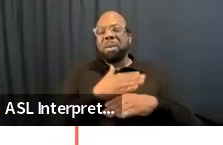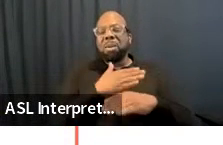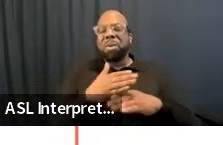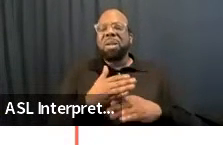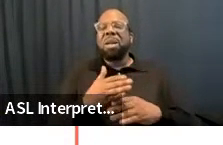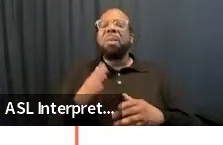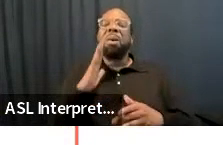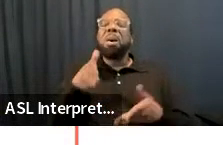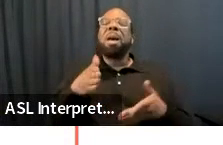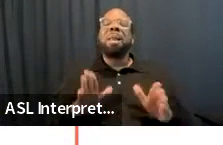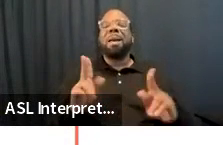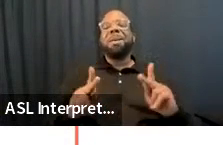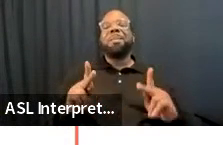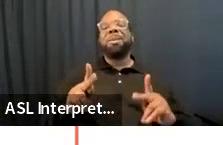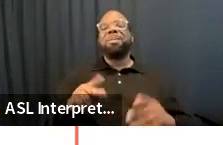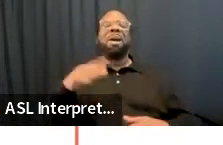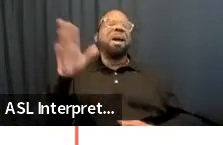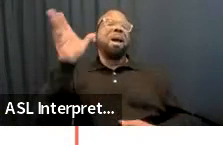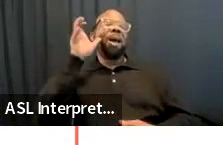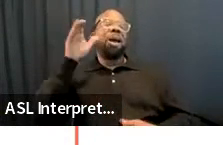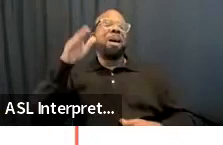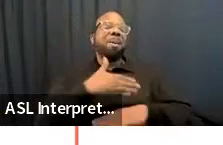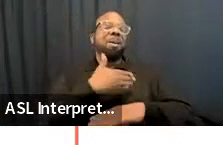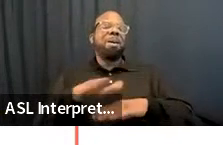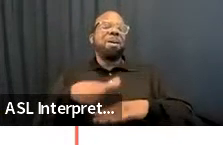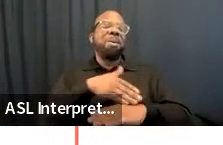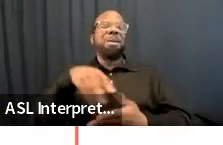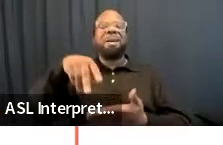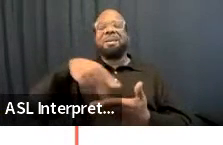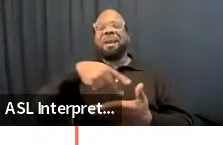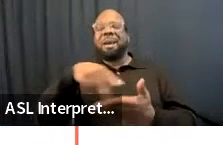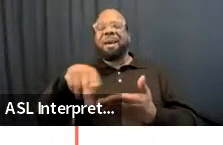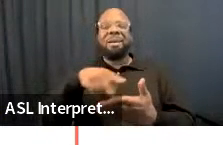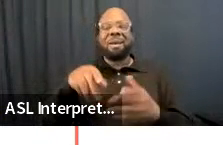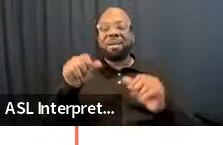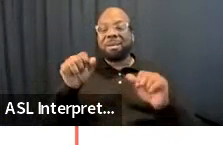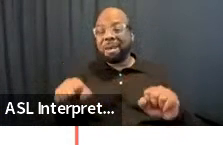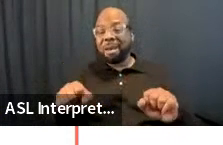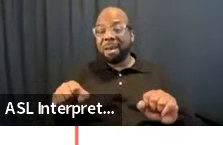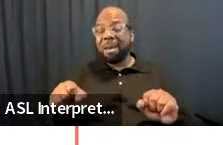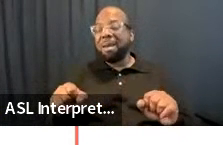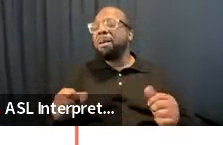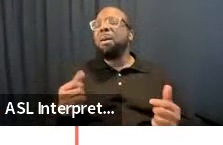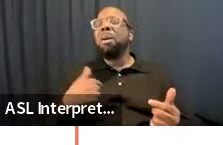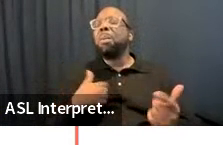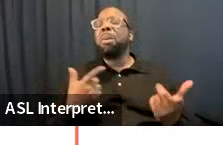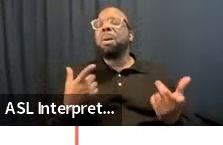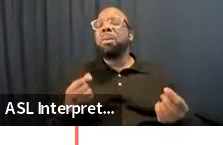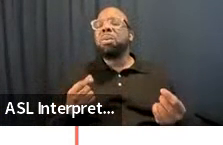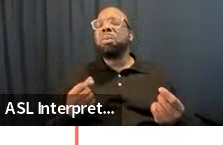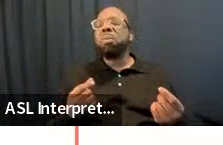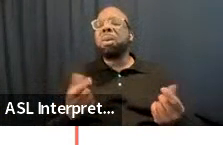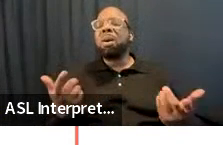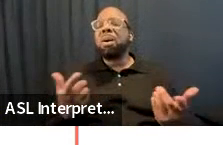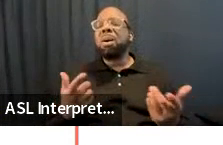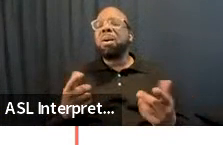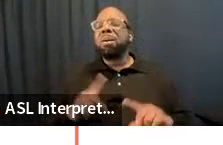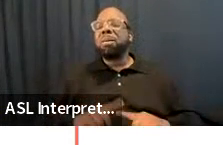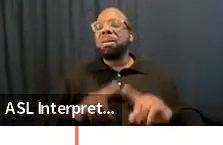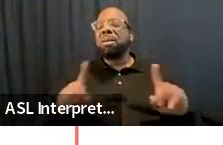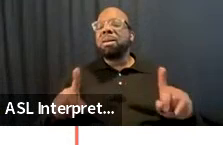start dancing to that live music. And so what we would keep in place is a distinction where a small